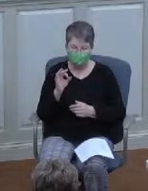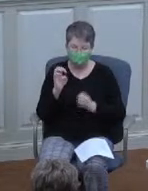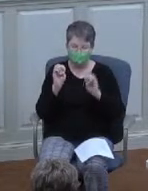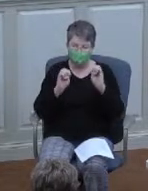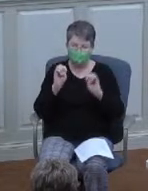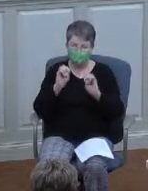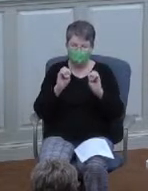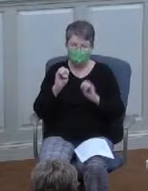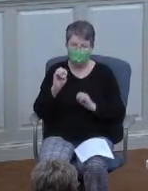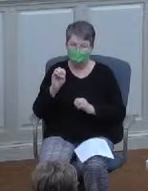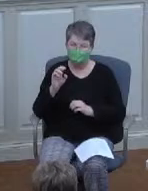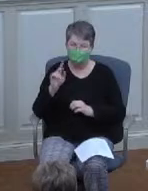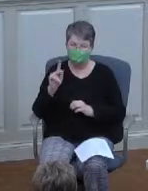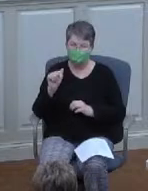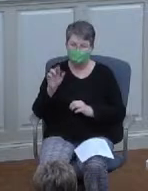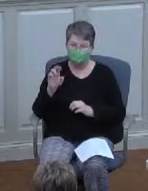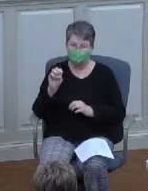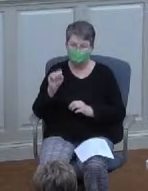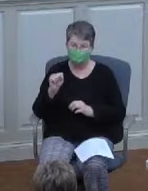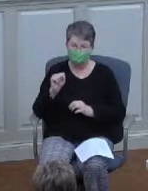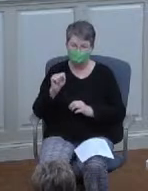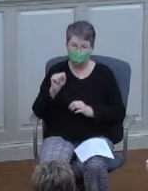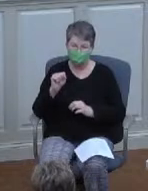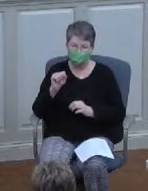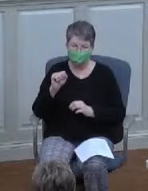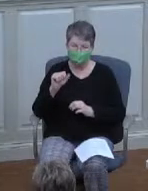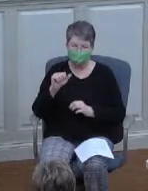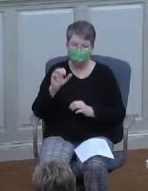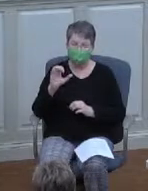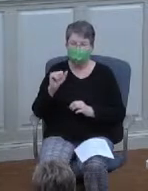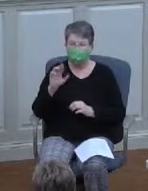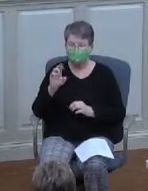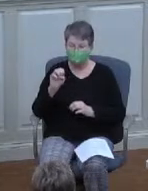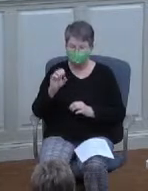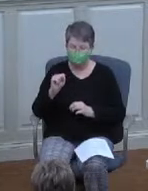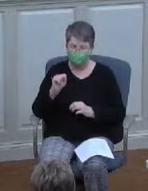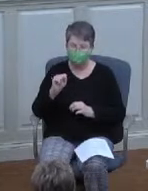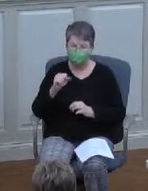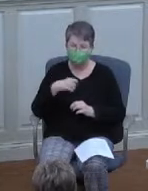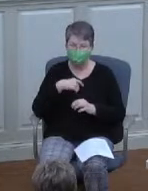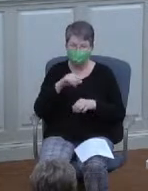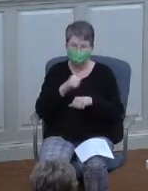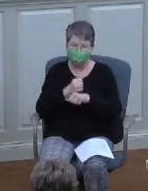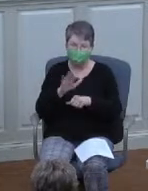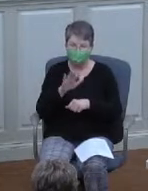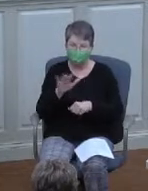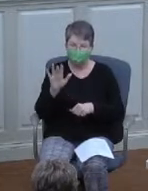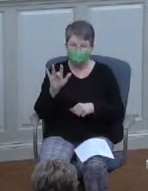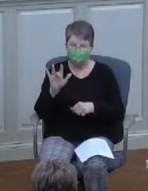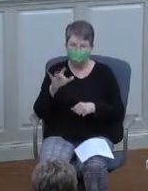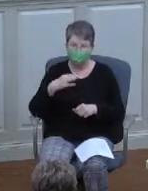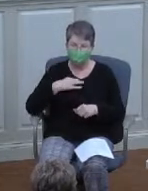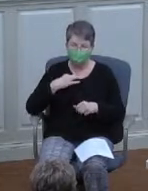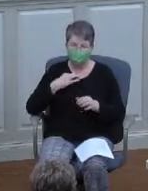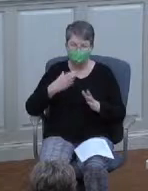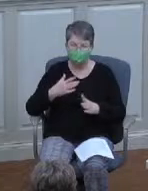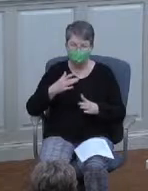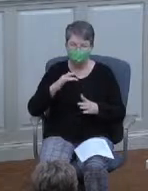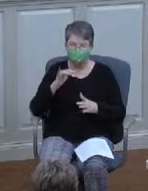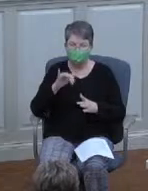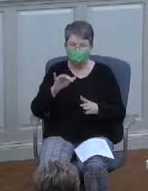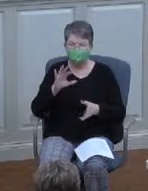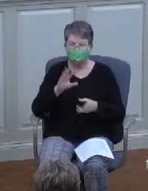evaluating the CARES Act, the grant program that we established. We have gotten about 25 applicants, which totals to about